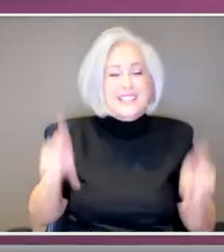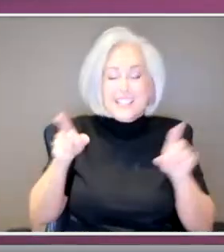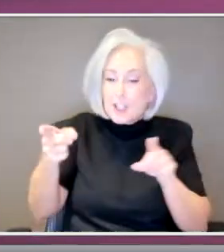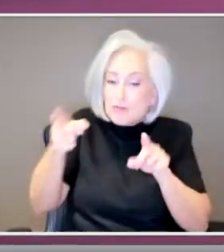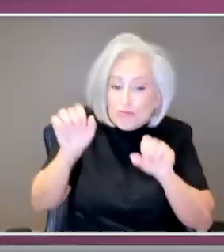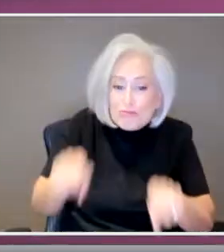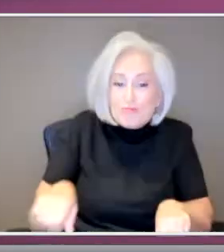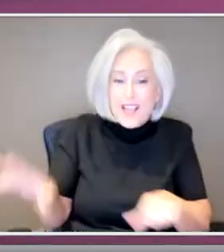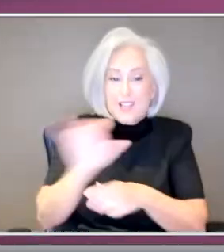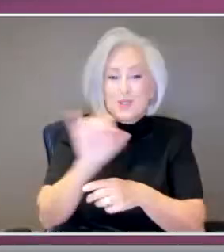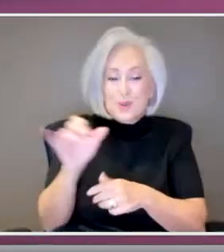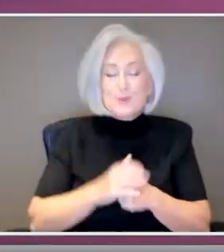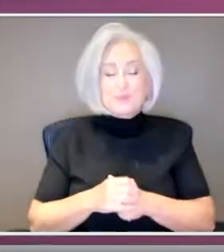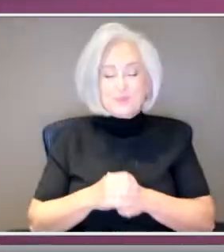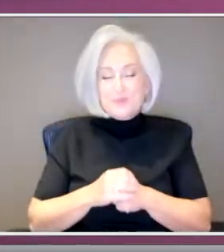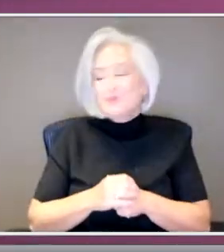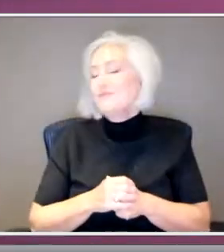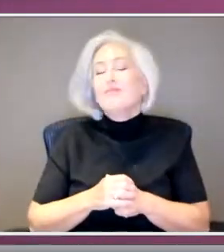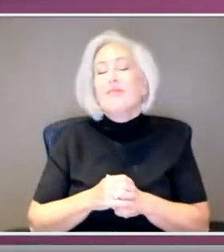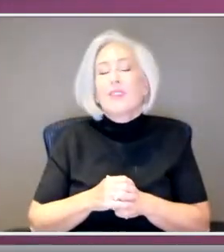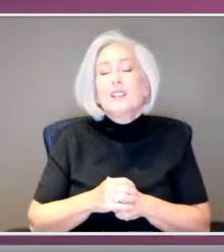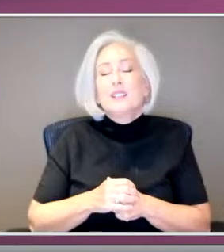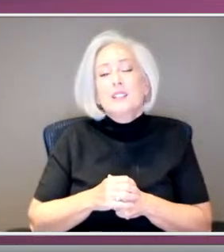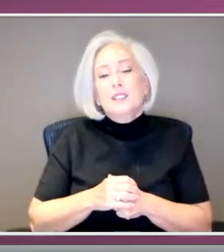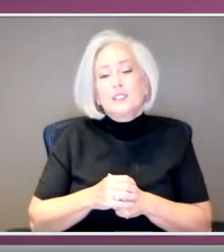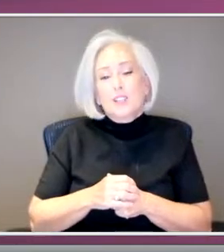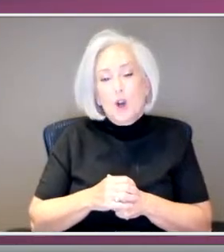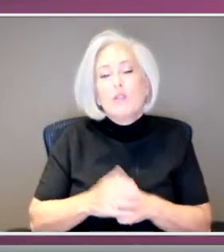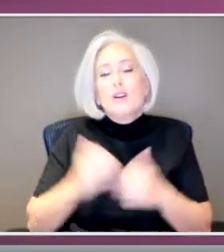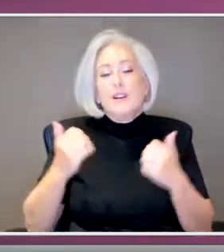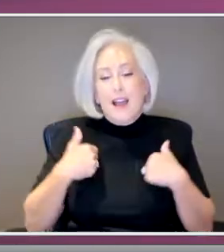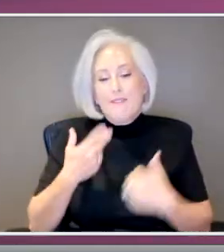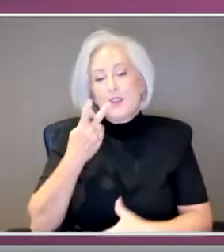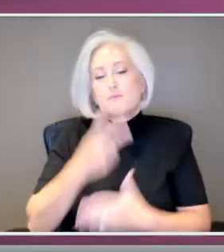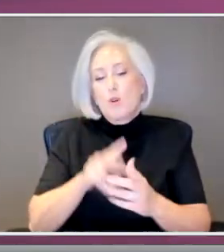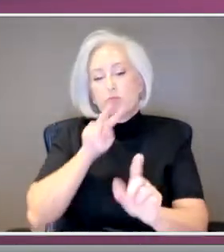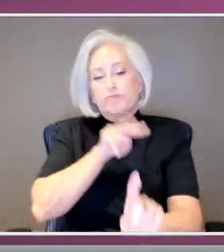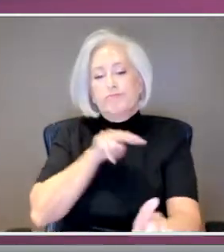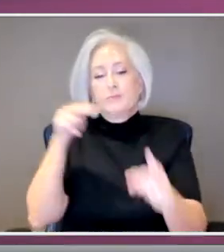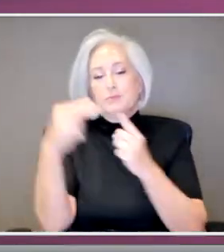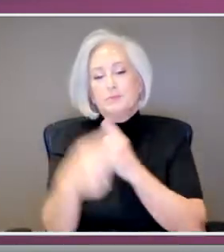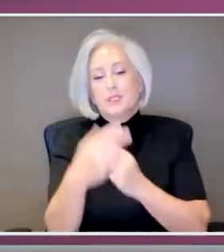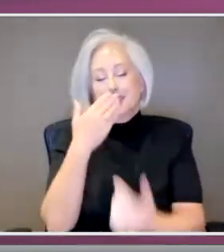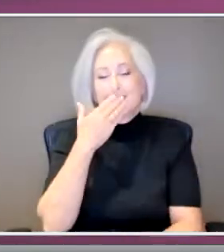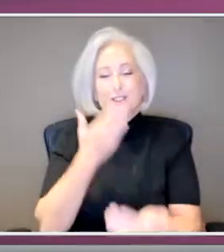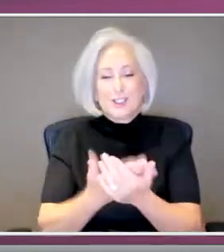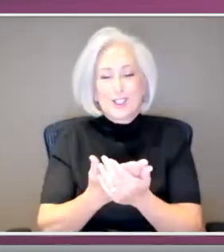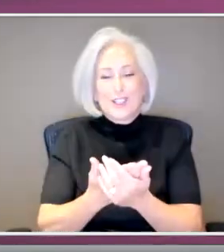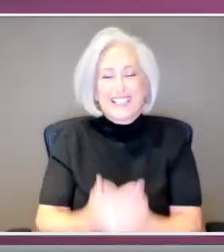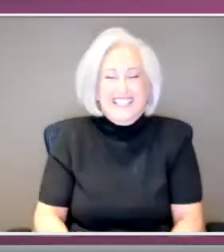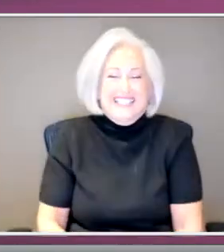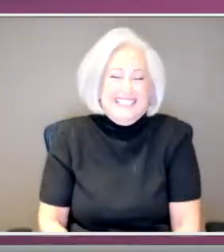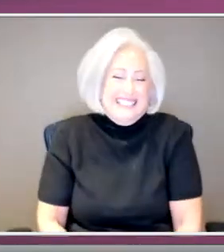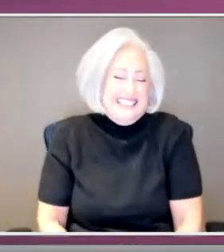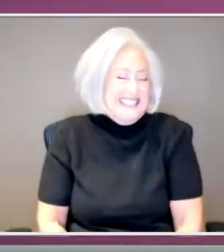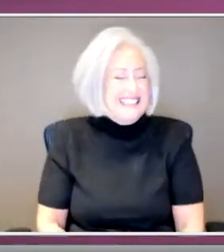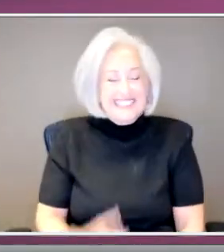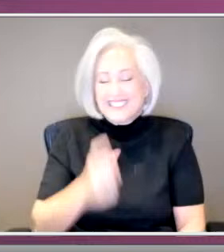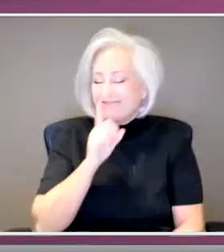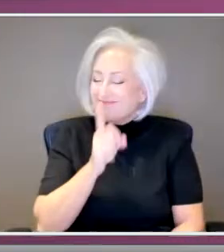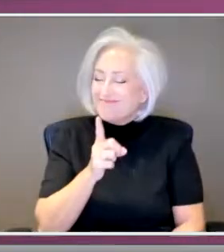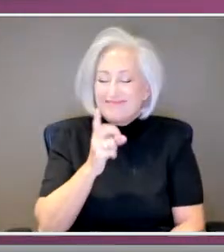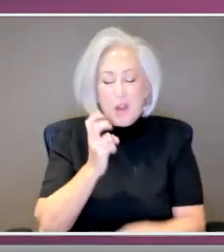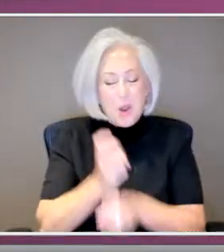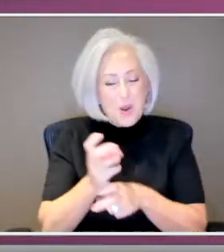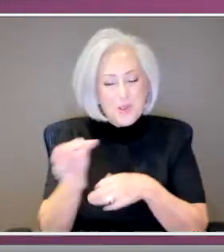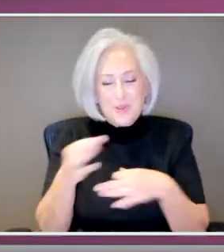through. And so just being on both sides is really just, I really have no words to kind of explain it, but it's just so